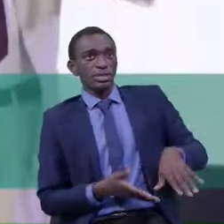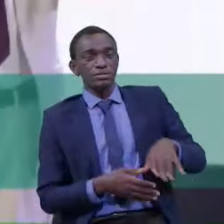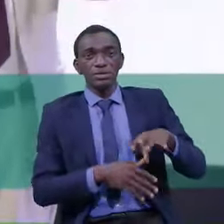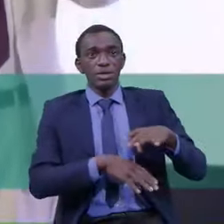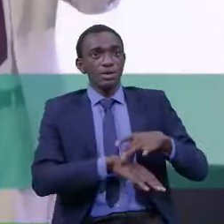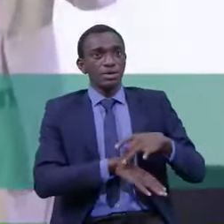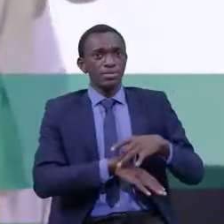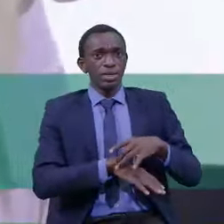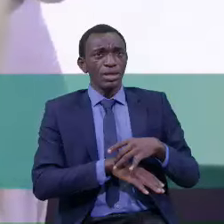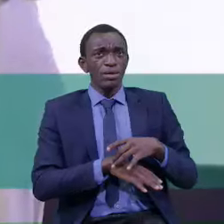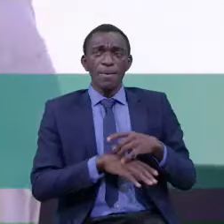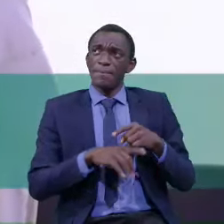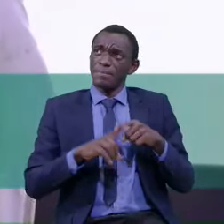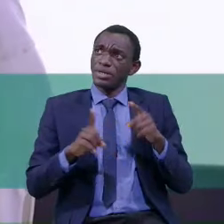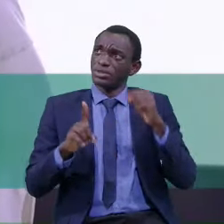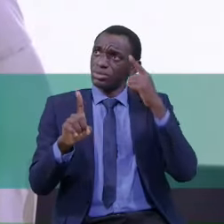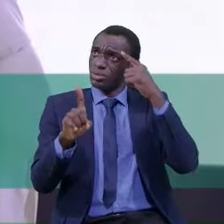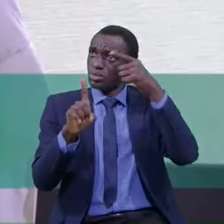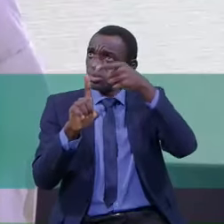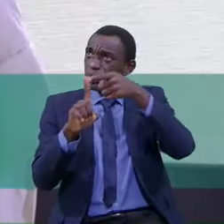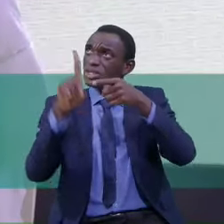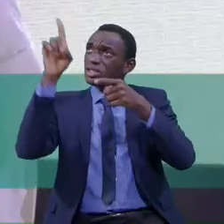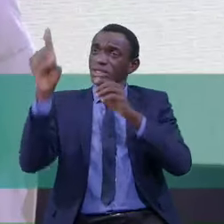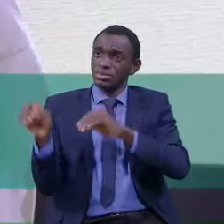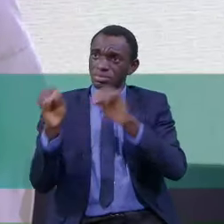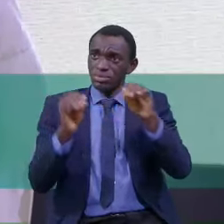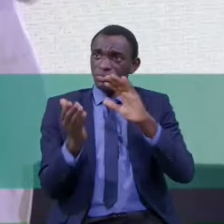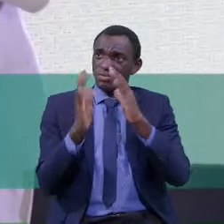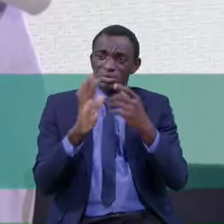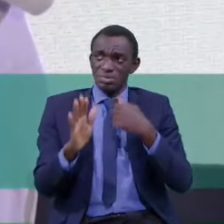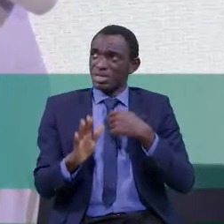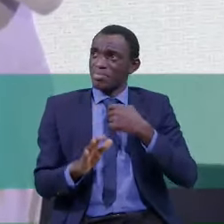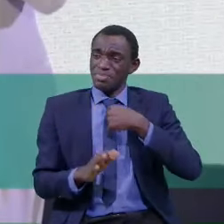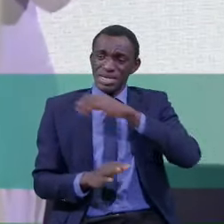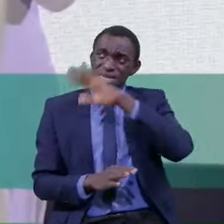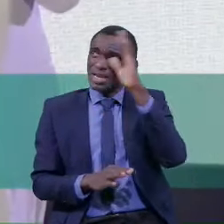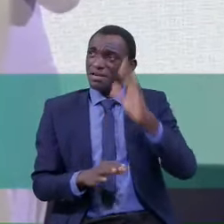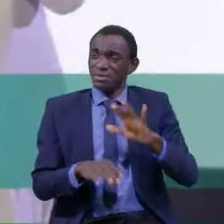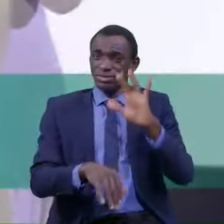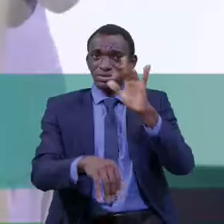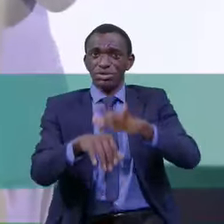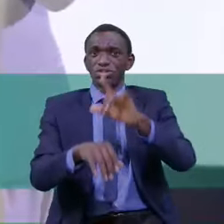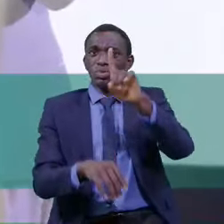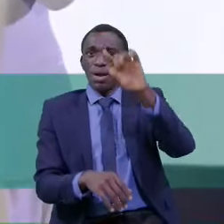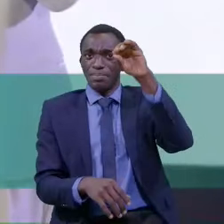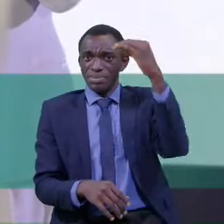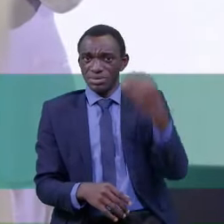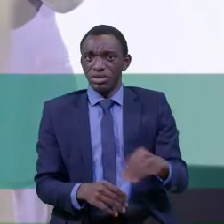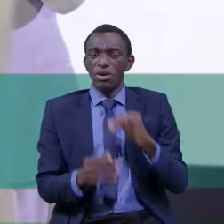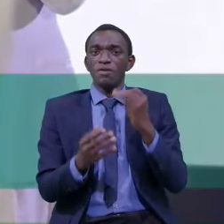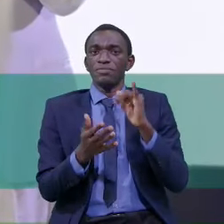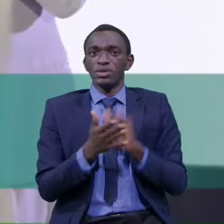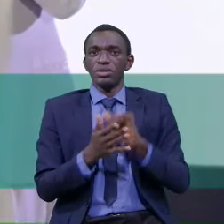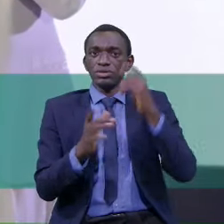me. I've not even touched 1% of that goal, and yet life is